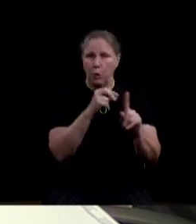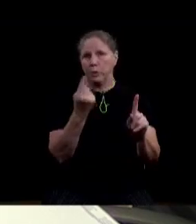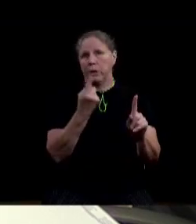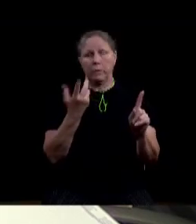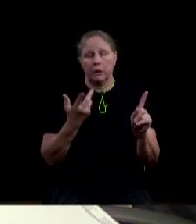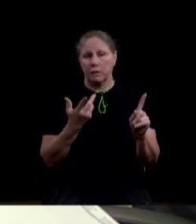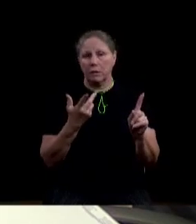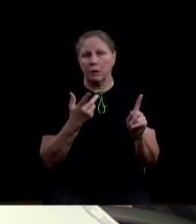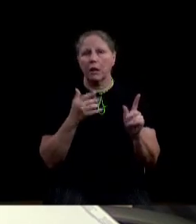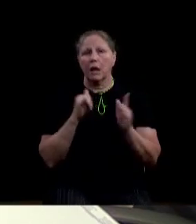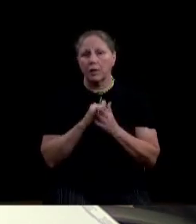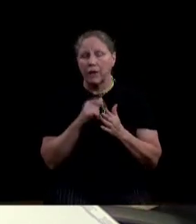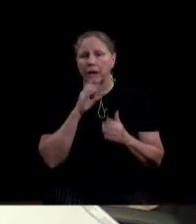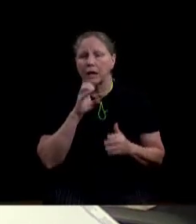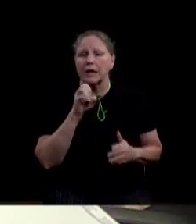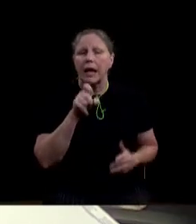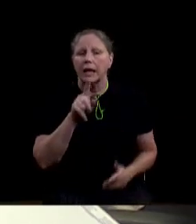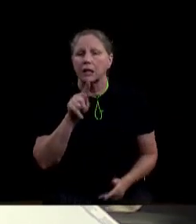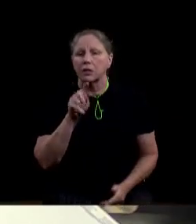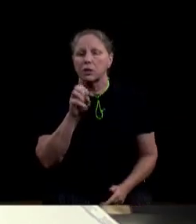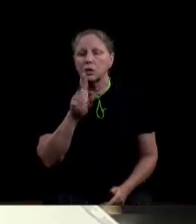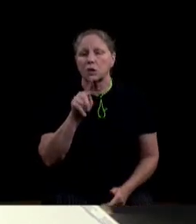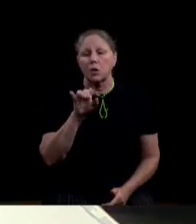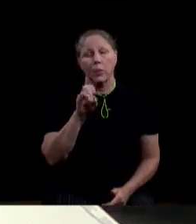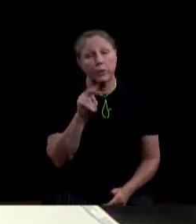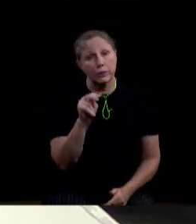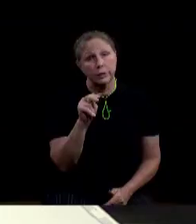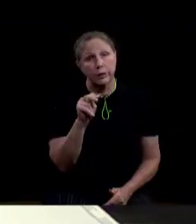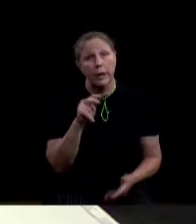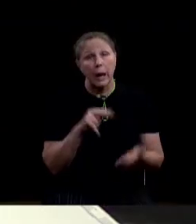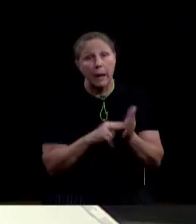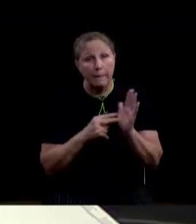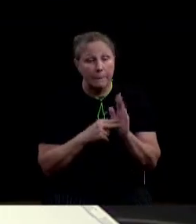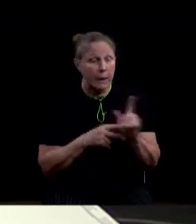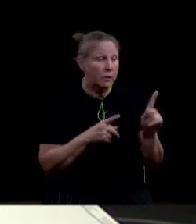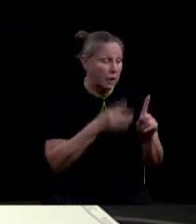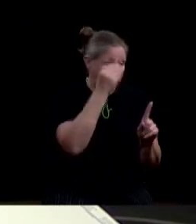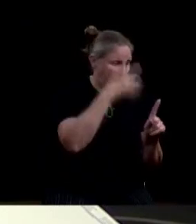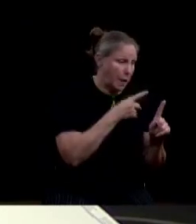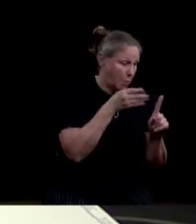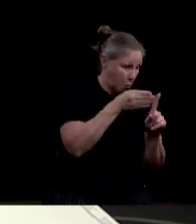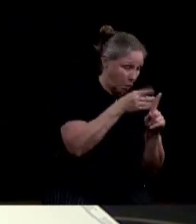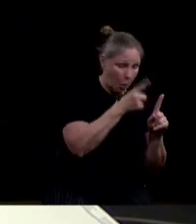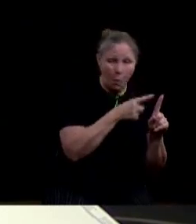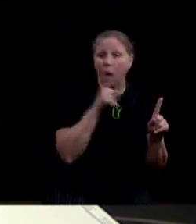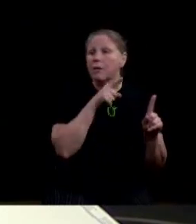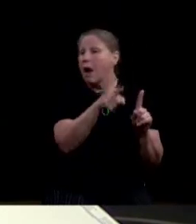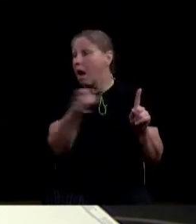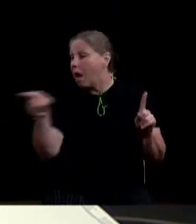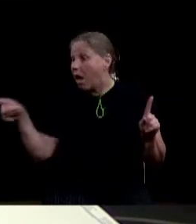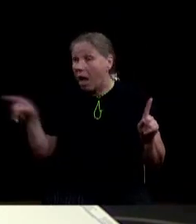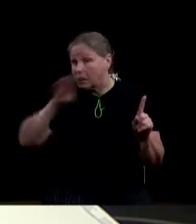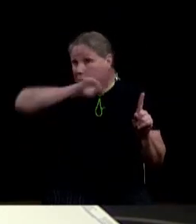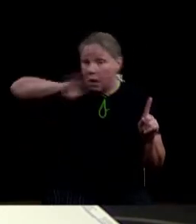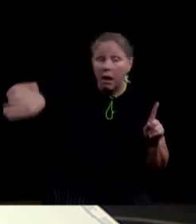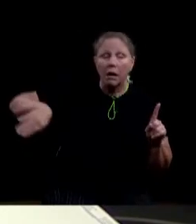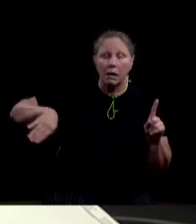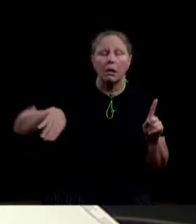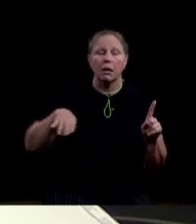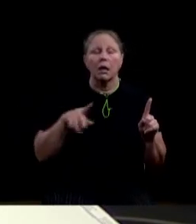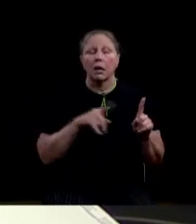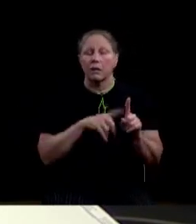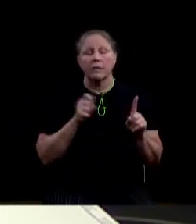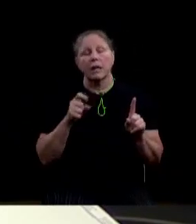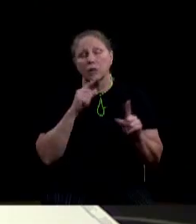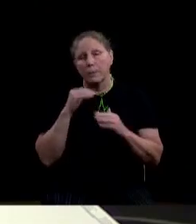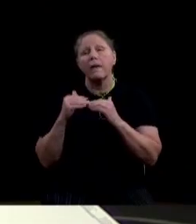receiving information from one source versus from multiple experts. There should be fair civil discourse between